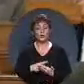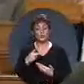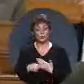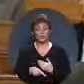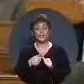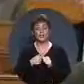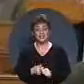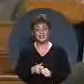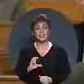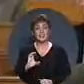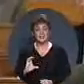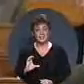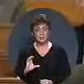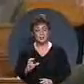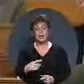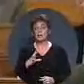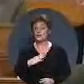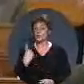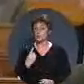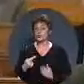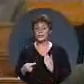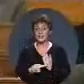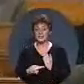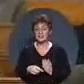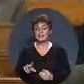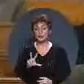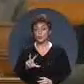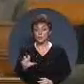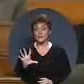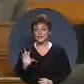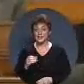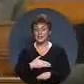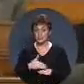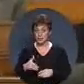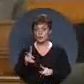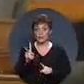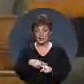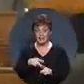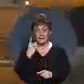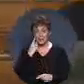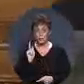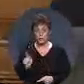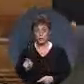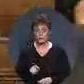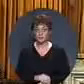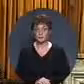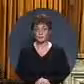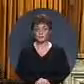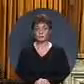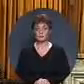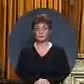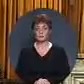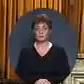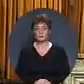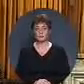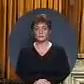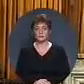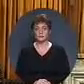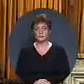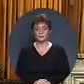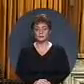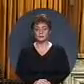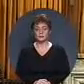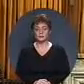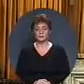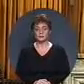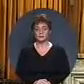to support the Series C project and will still provide the reserve money of $350